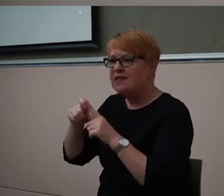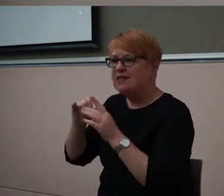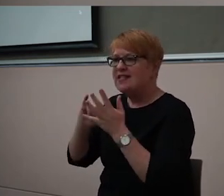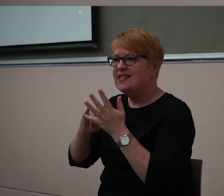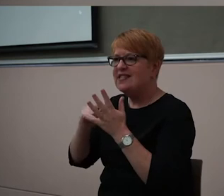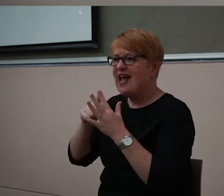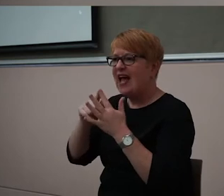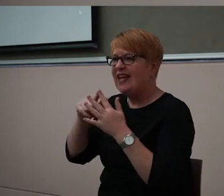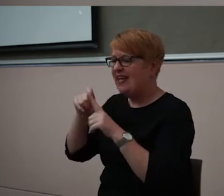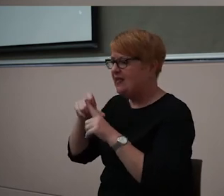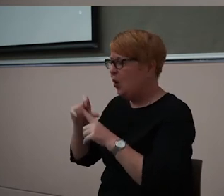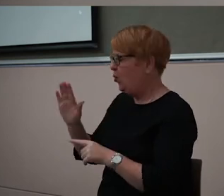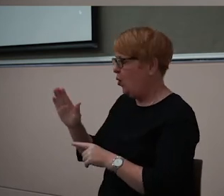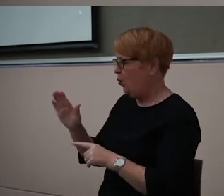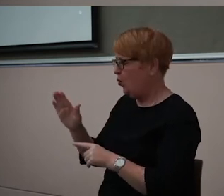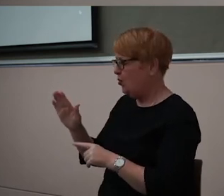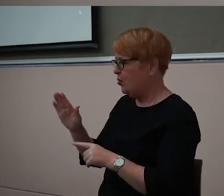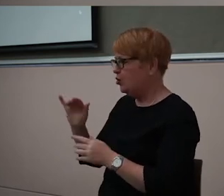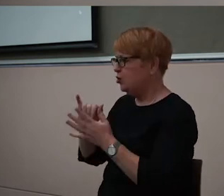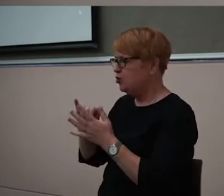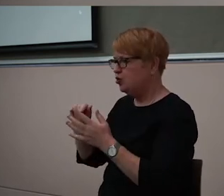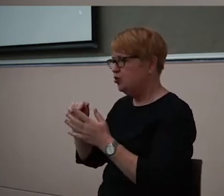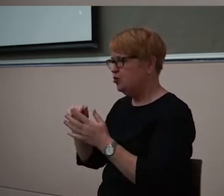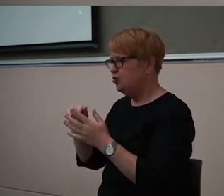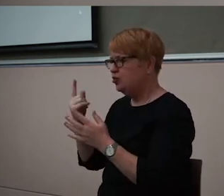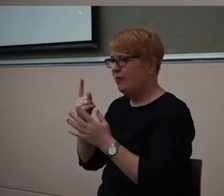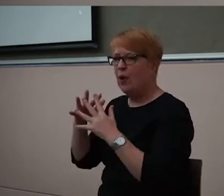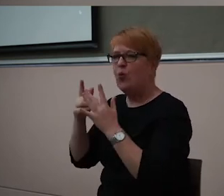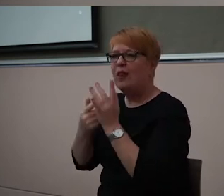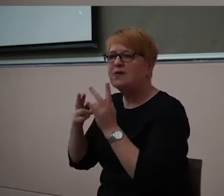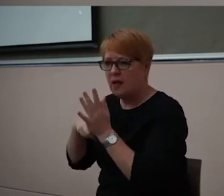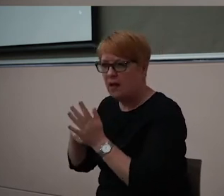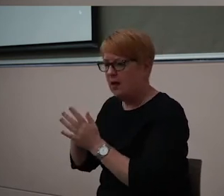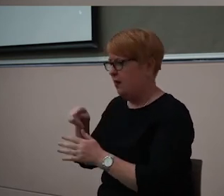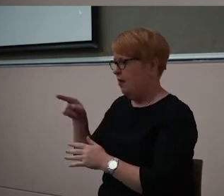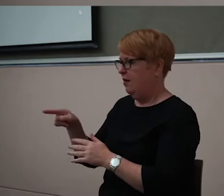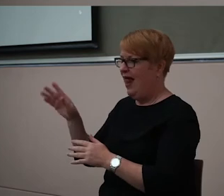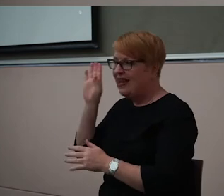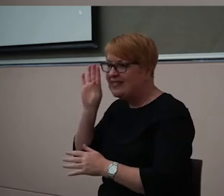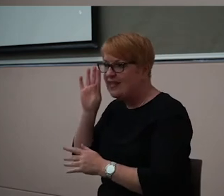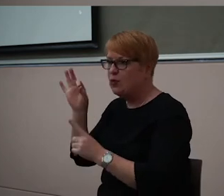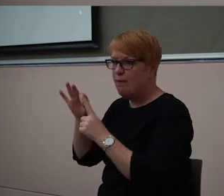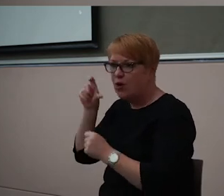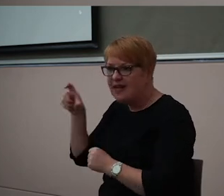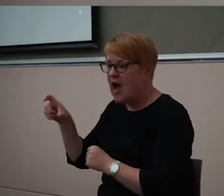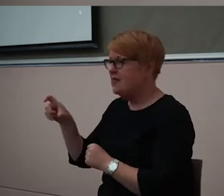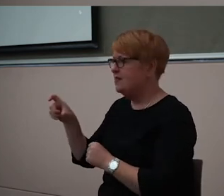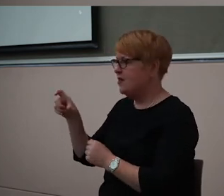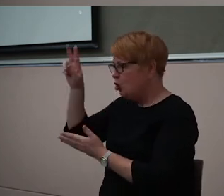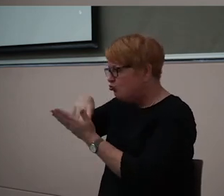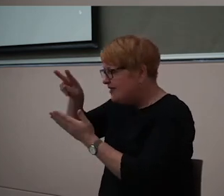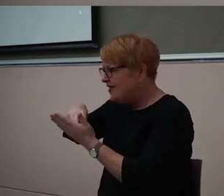Hall, Amrit Wilson, bits from the archive, of course, listening to podcasts and reading